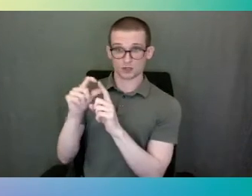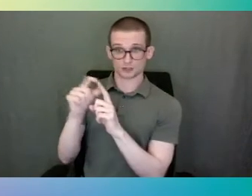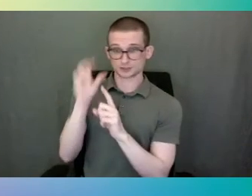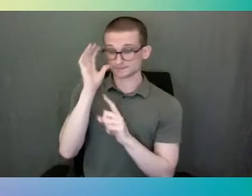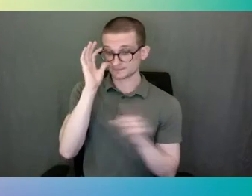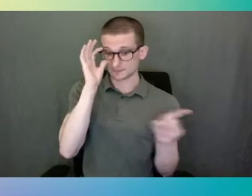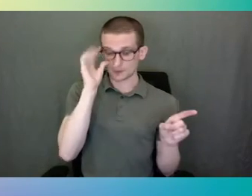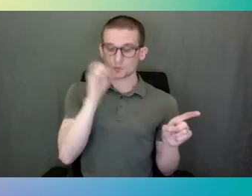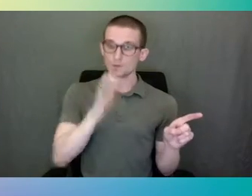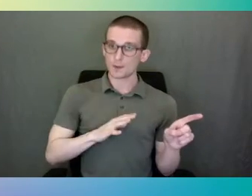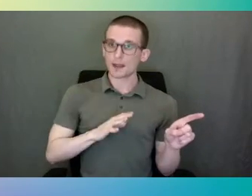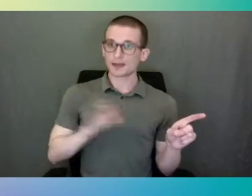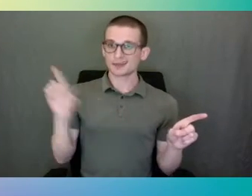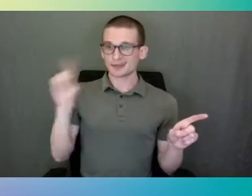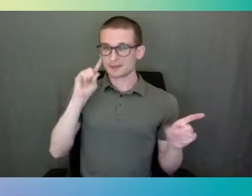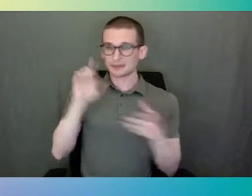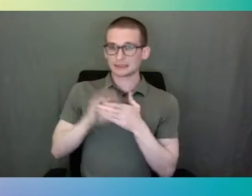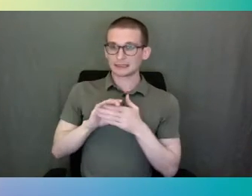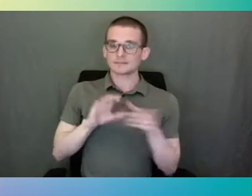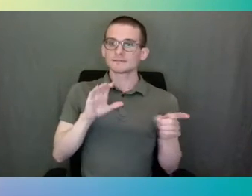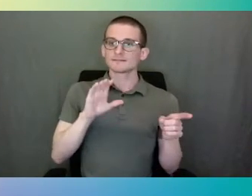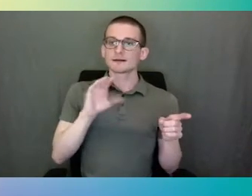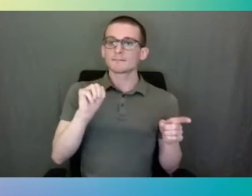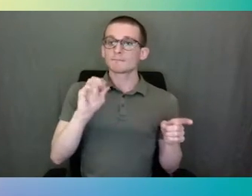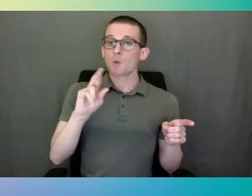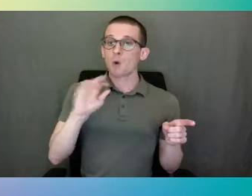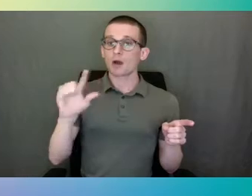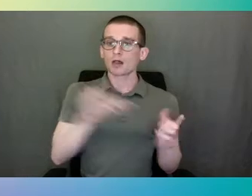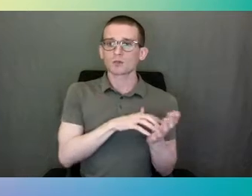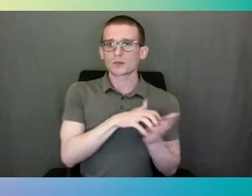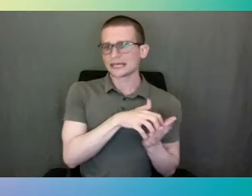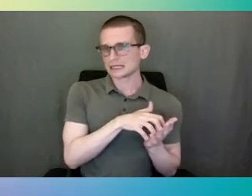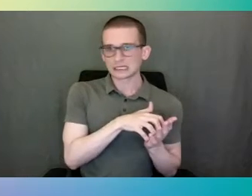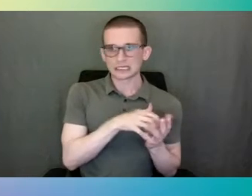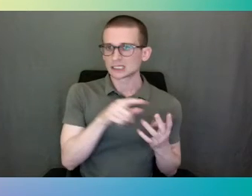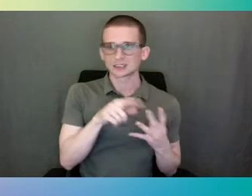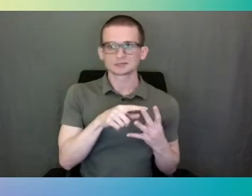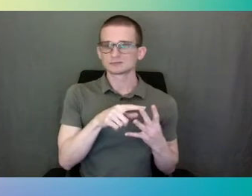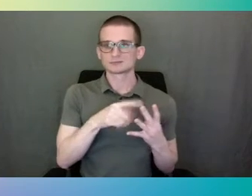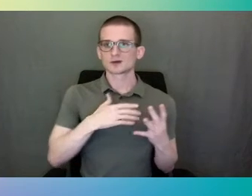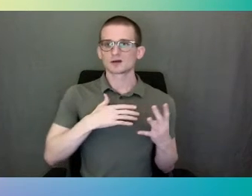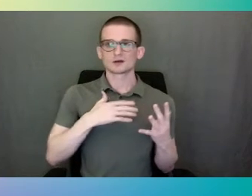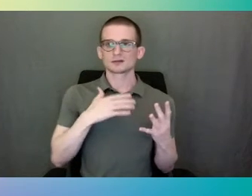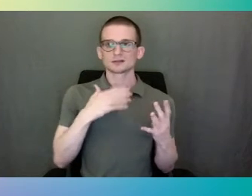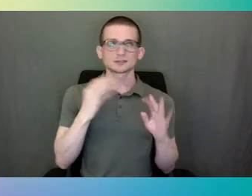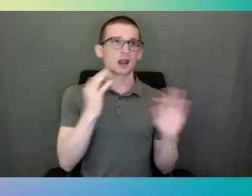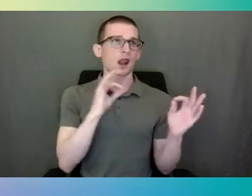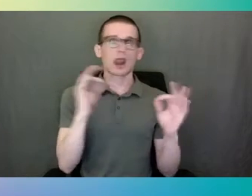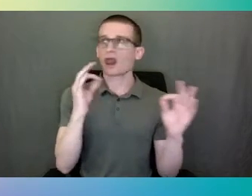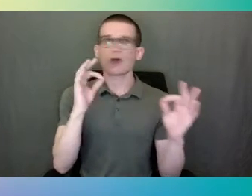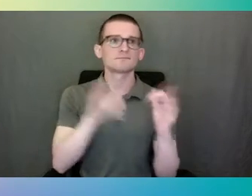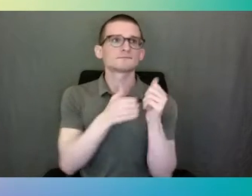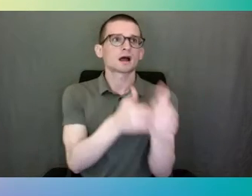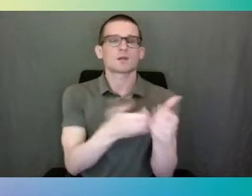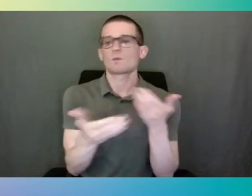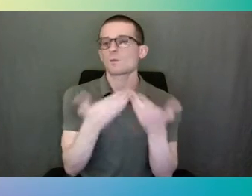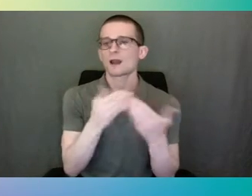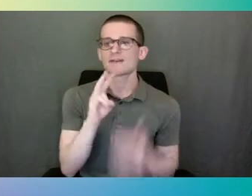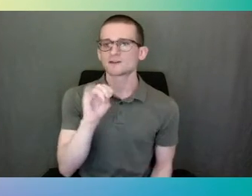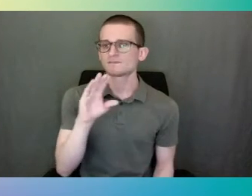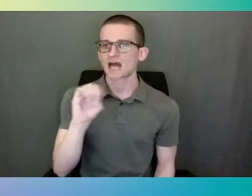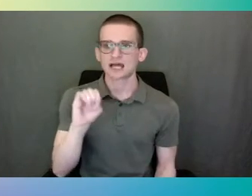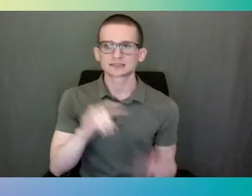woman was morally weak. She was given to unnatural vices. She was lazy and unchaste